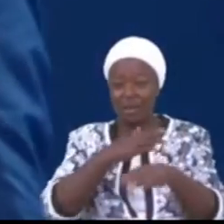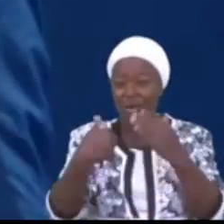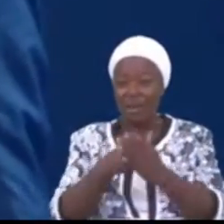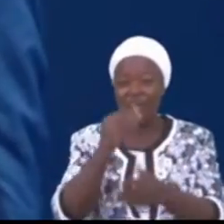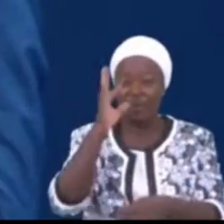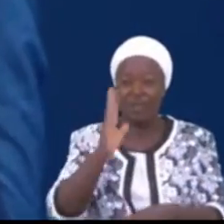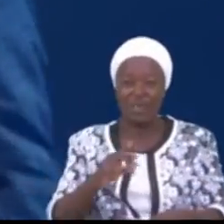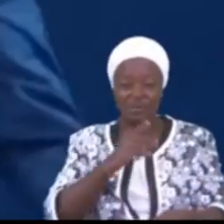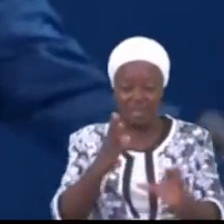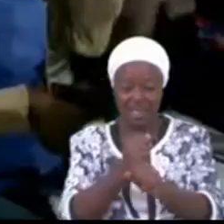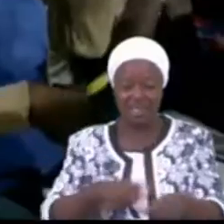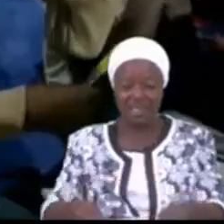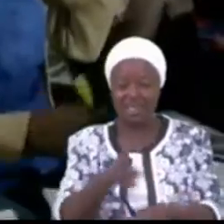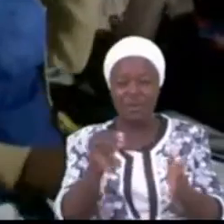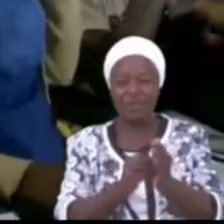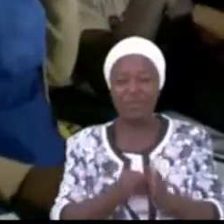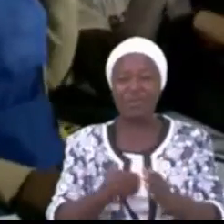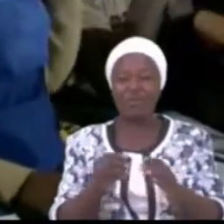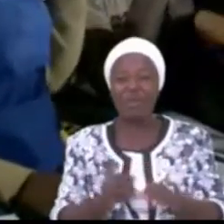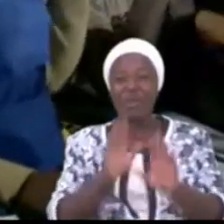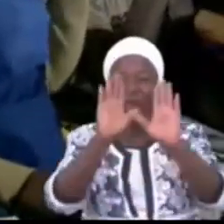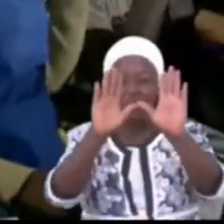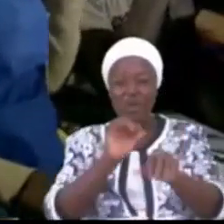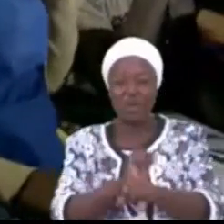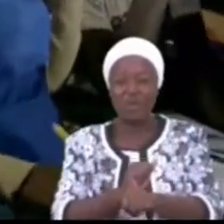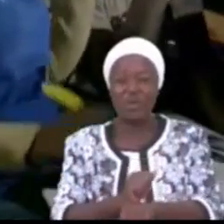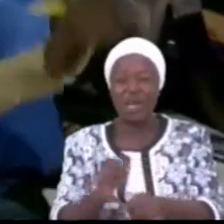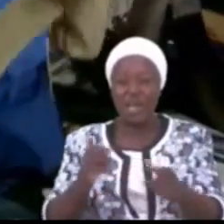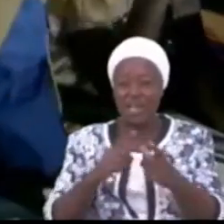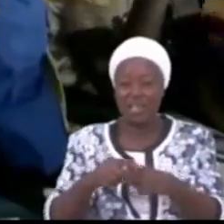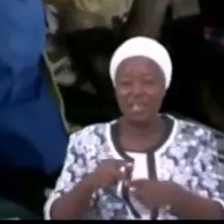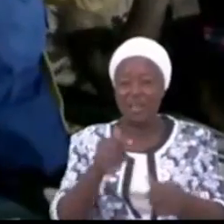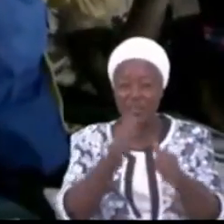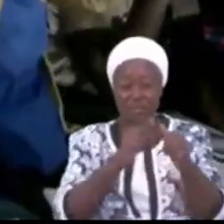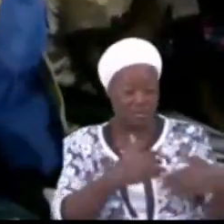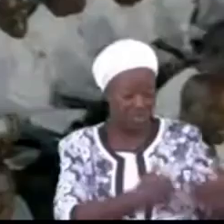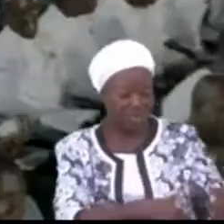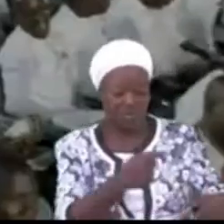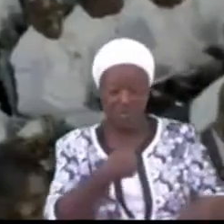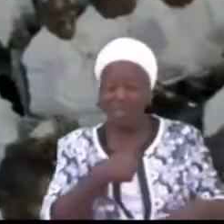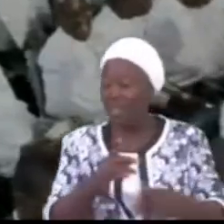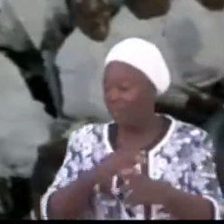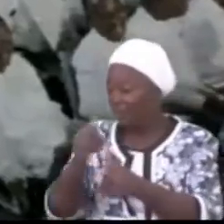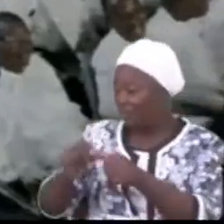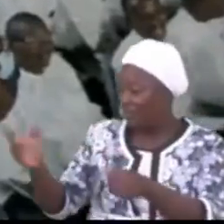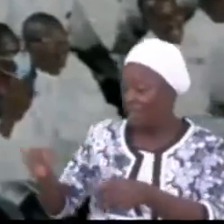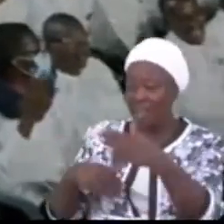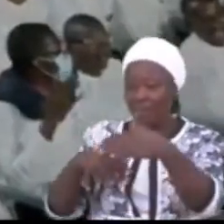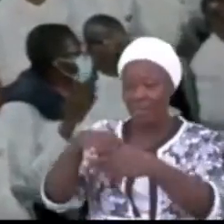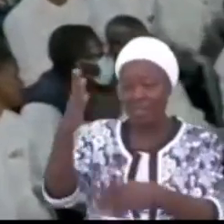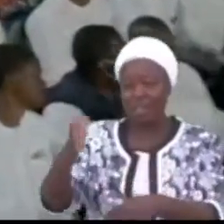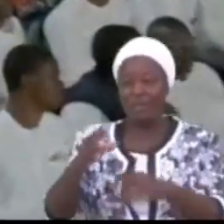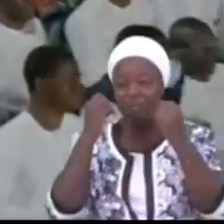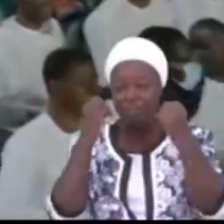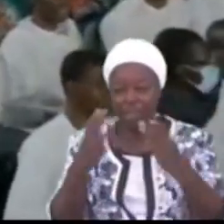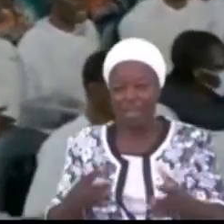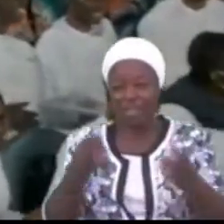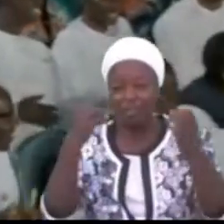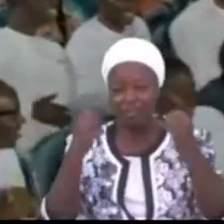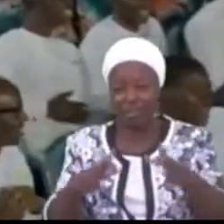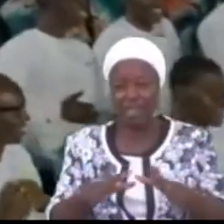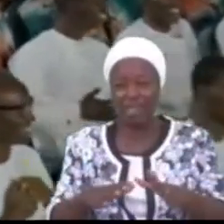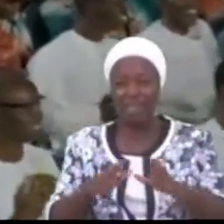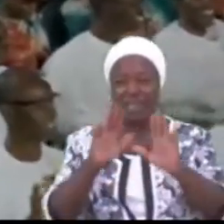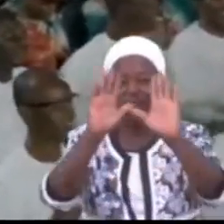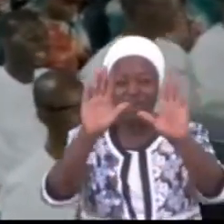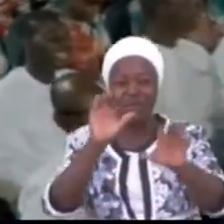their wonders. Everyone on my side over here, you will get your wonders. Many, many wonder for